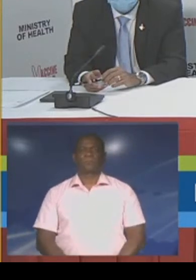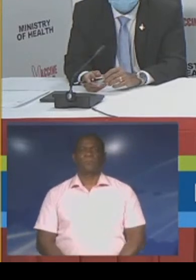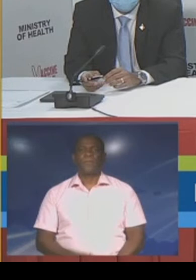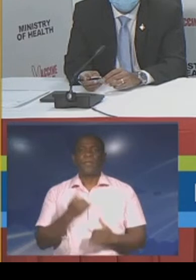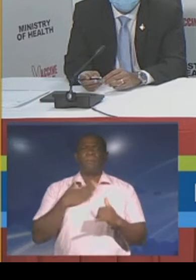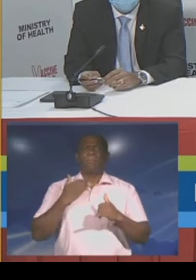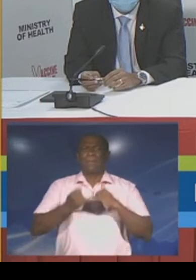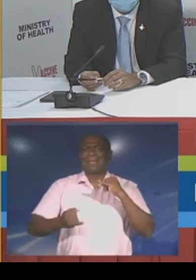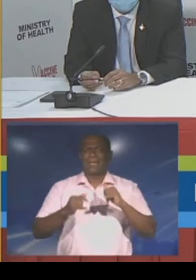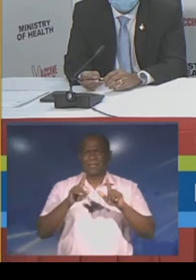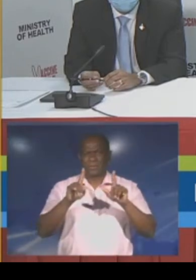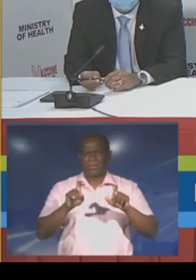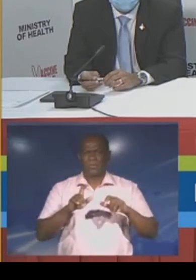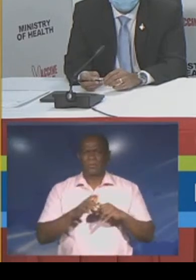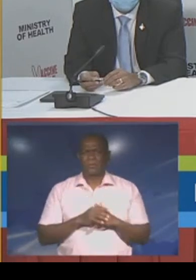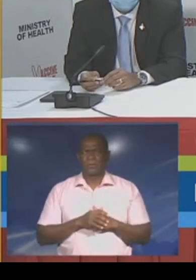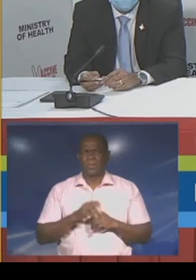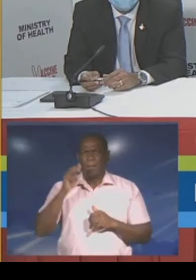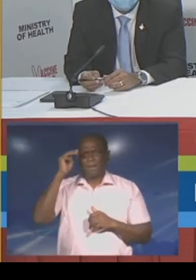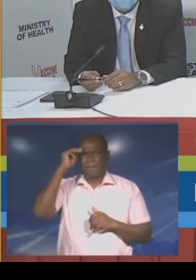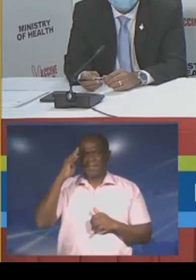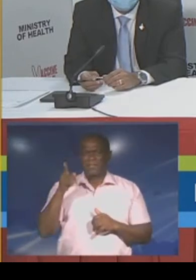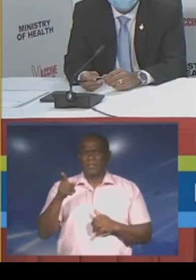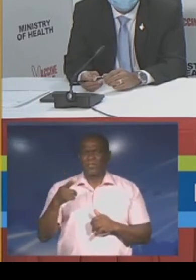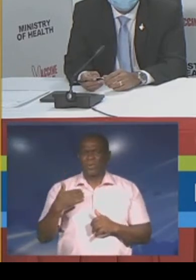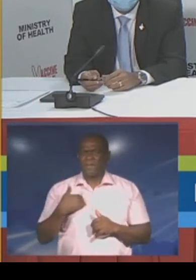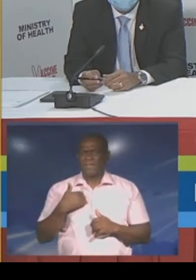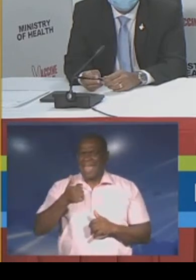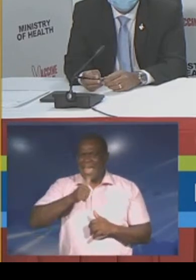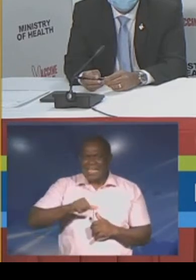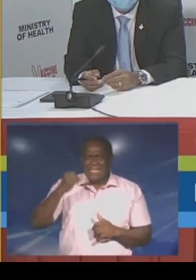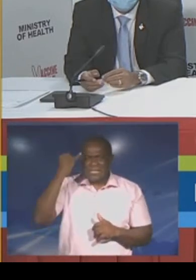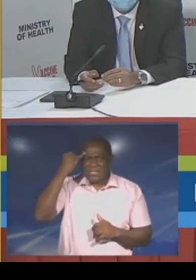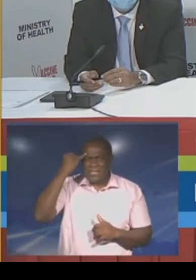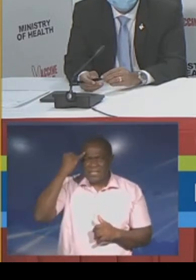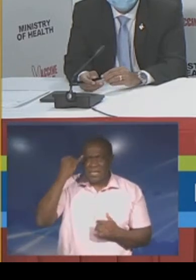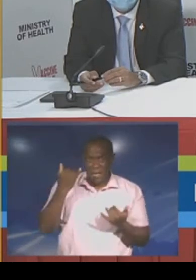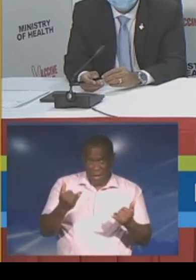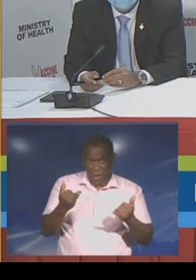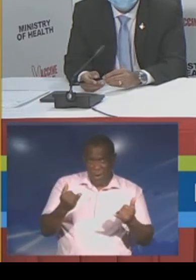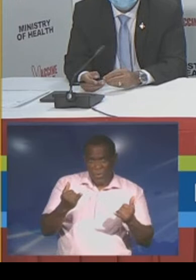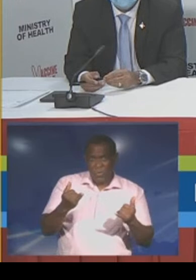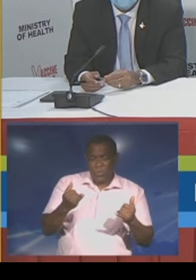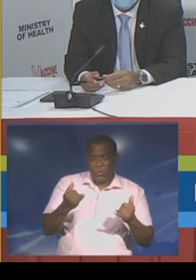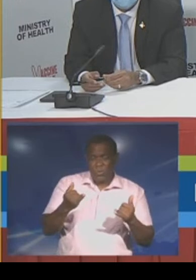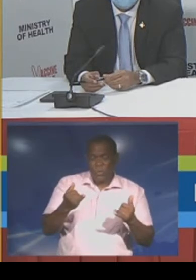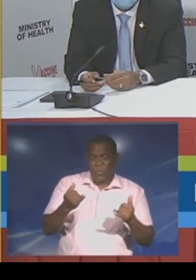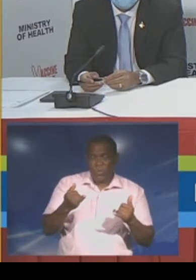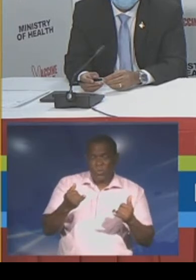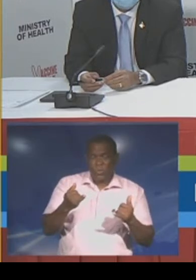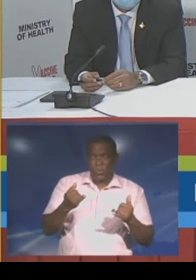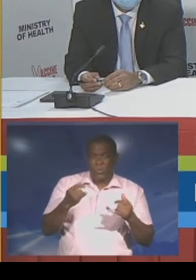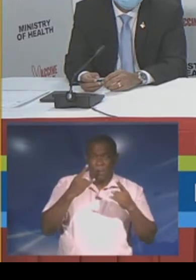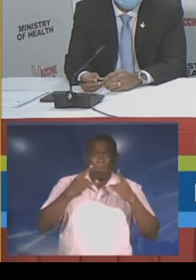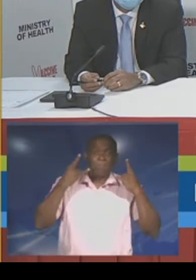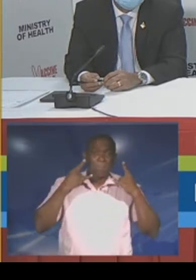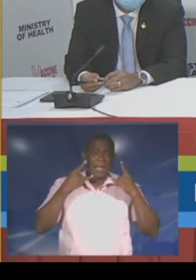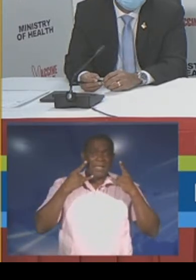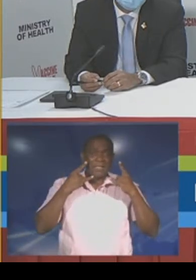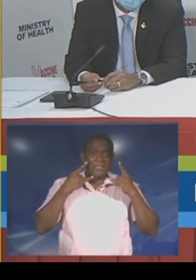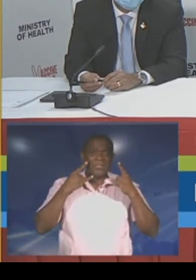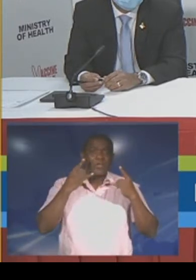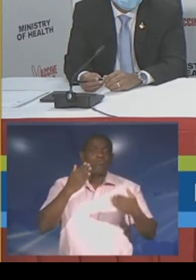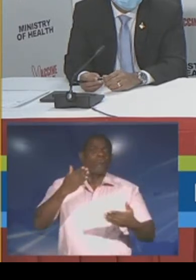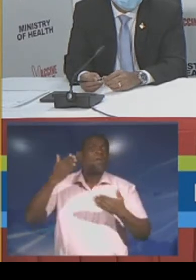last question here. Minister, do you have any idea at this point what the mask recommendation will